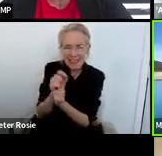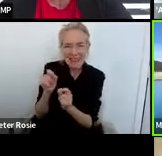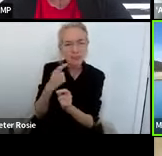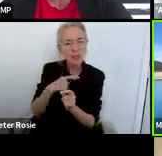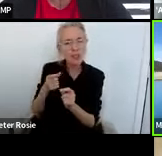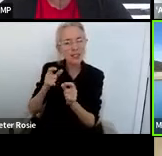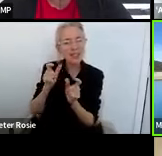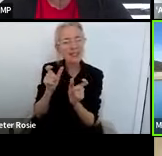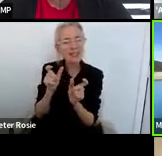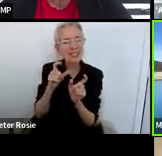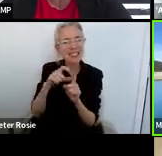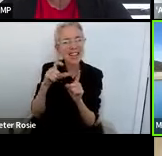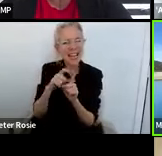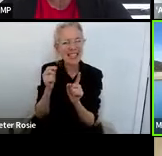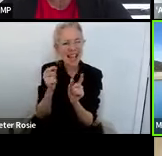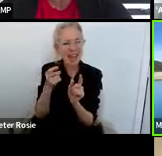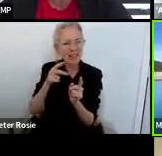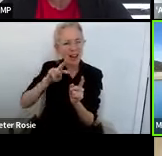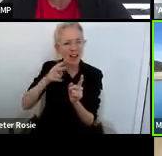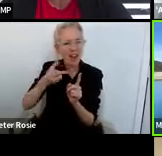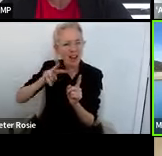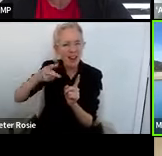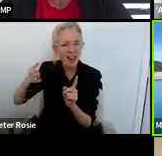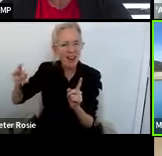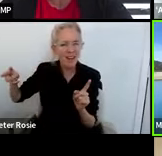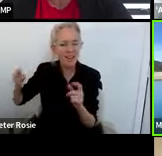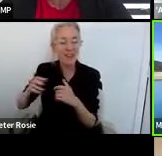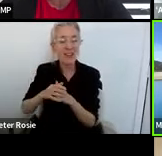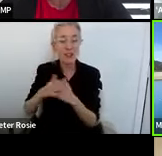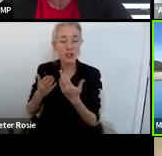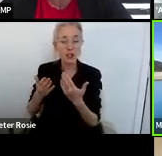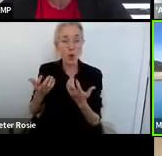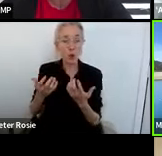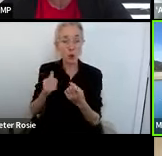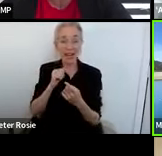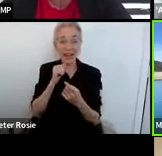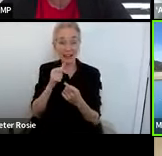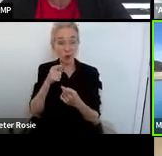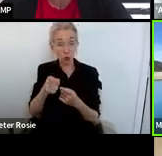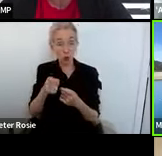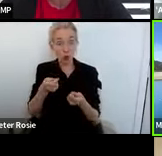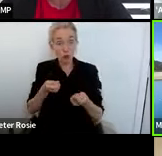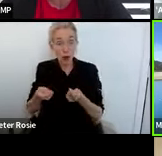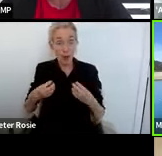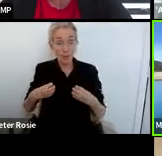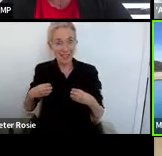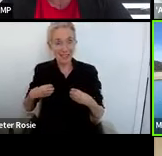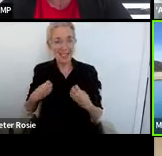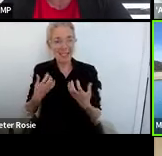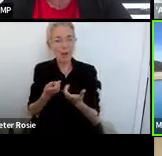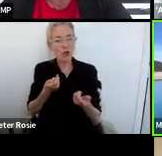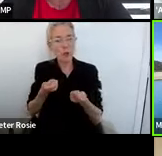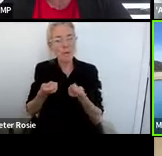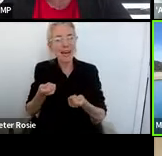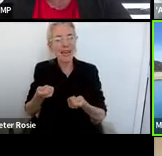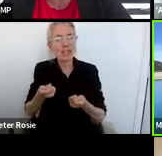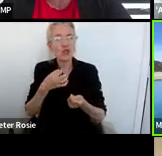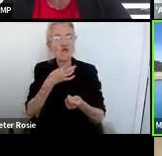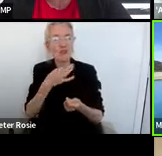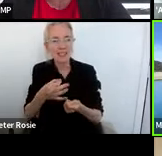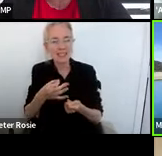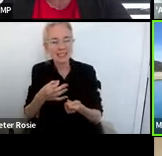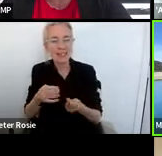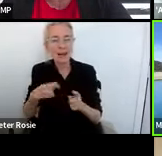you manage as an employer that risk, and how do you encourage people to be